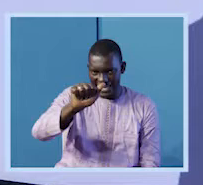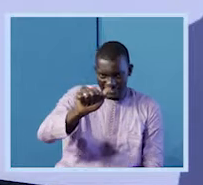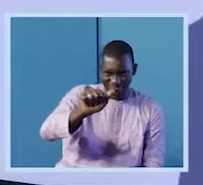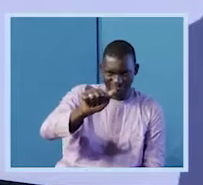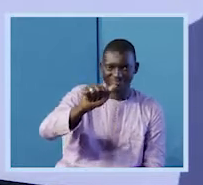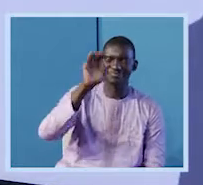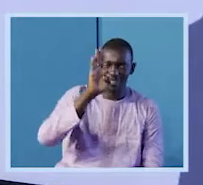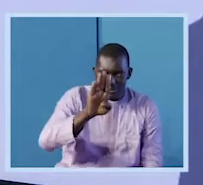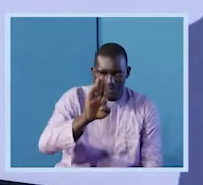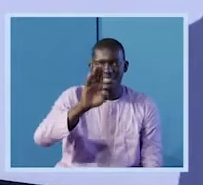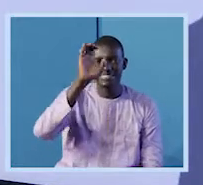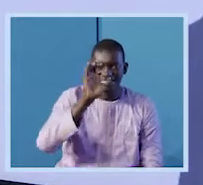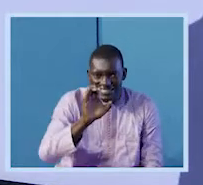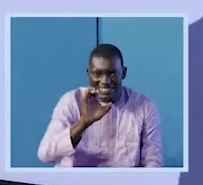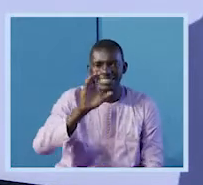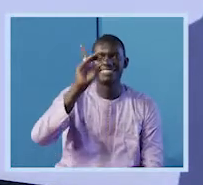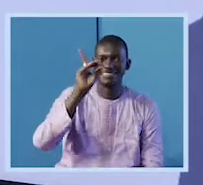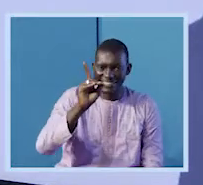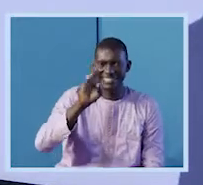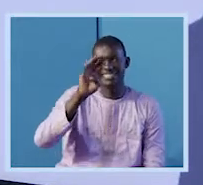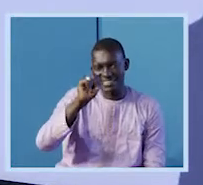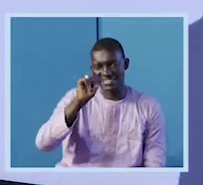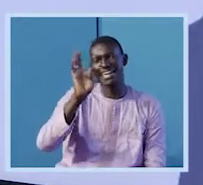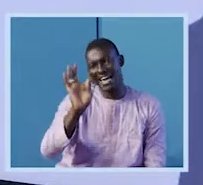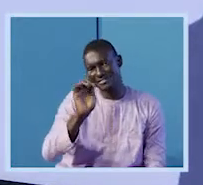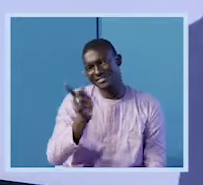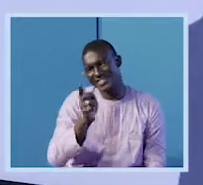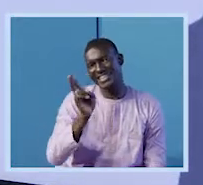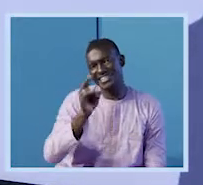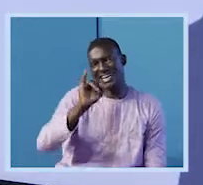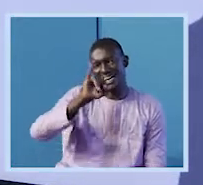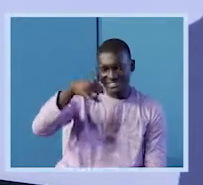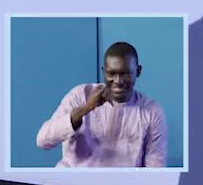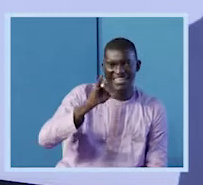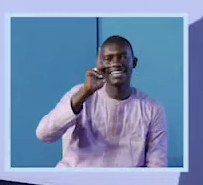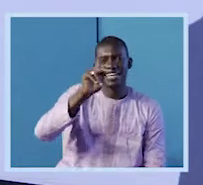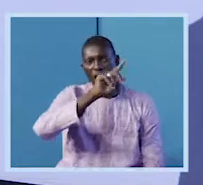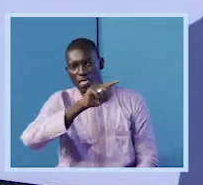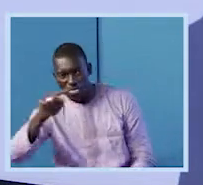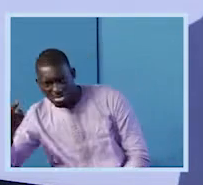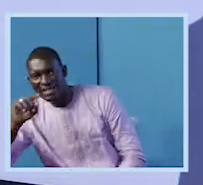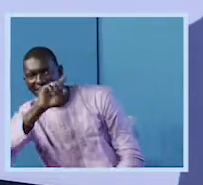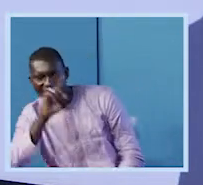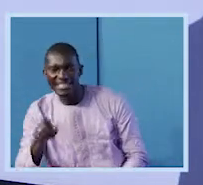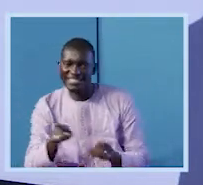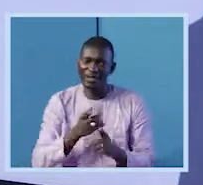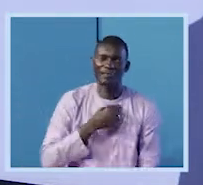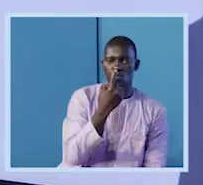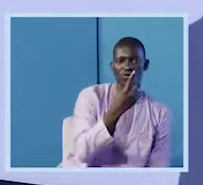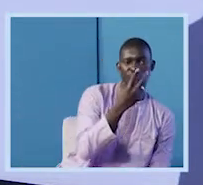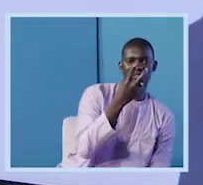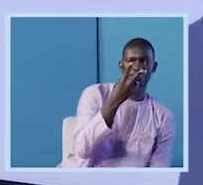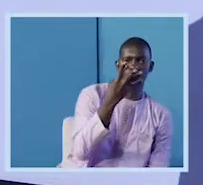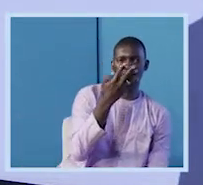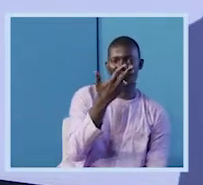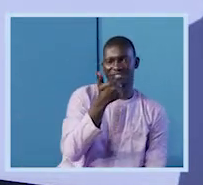A. Okay. This is B. Okay. This is C. Yeah. D, E, This F, is amazing. G, H, I, J, up to Z. Yeah, okay. So we also have 1, 2, 3, 4, 5,